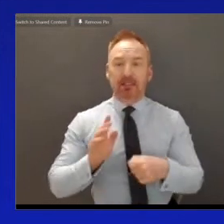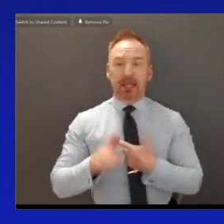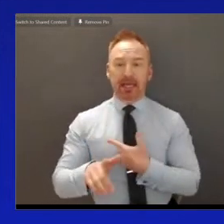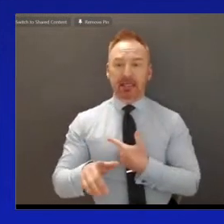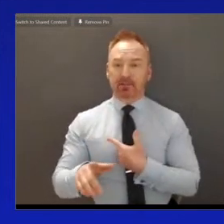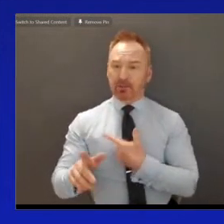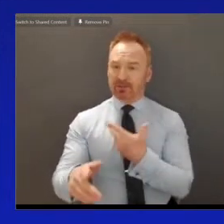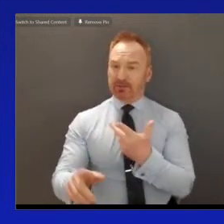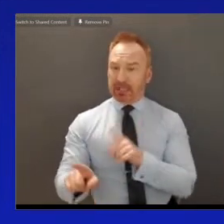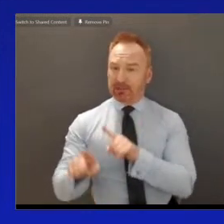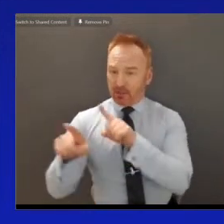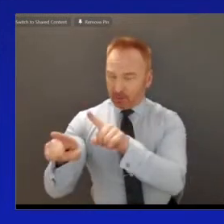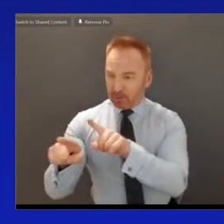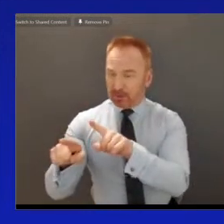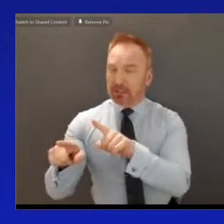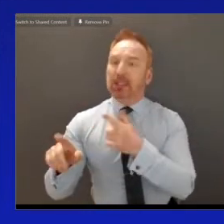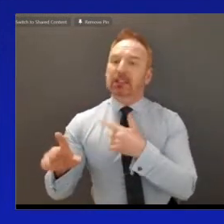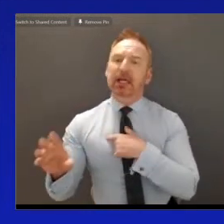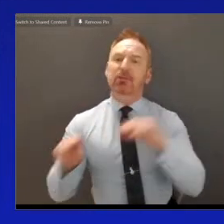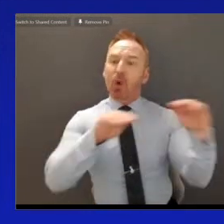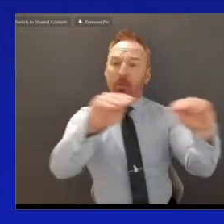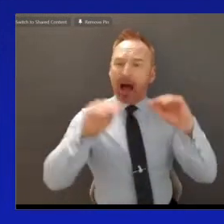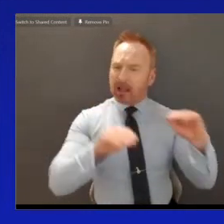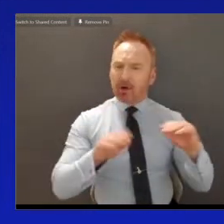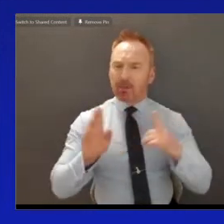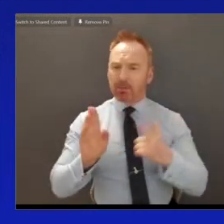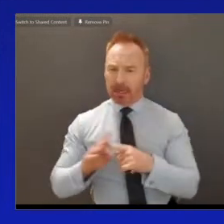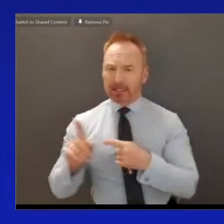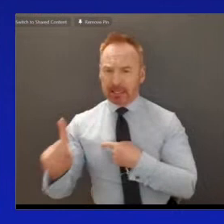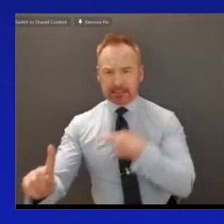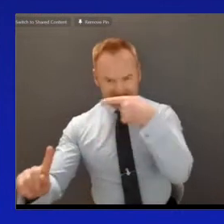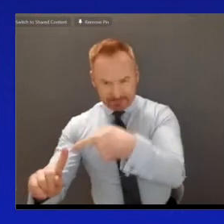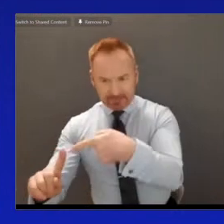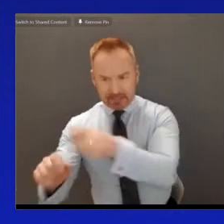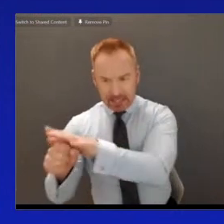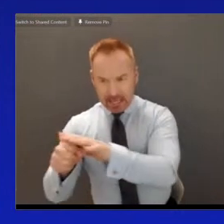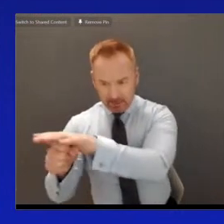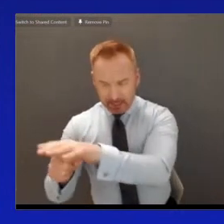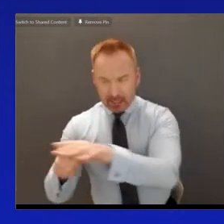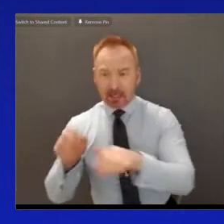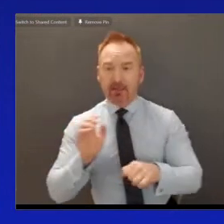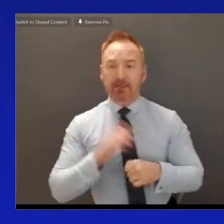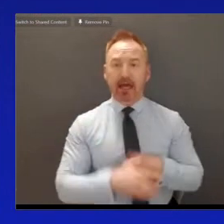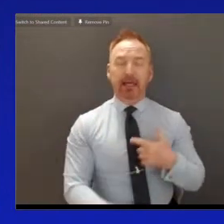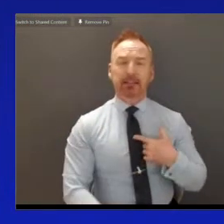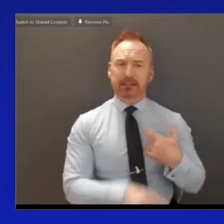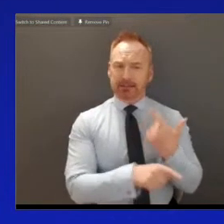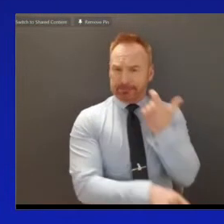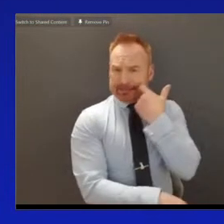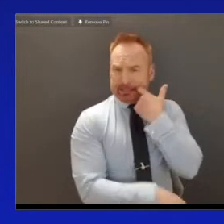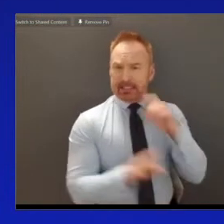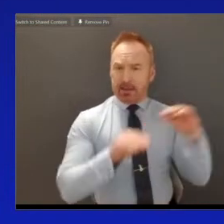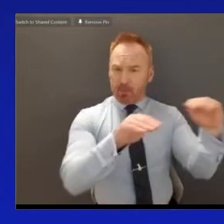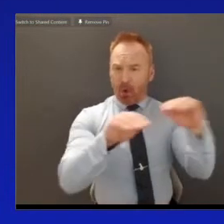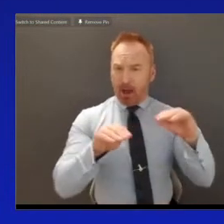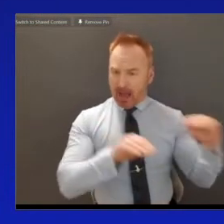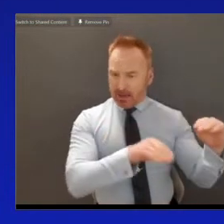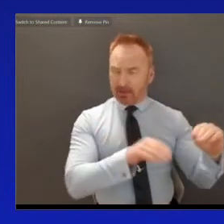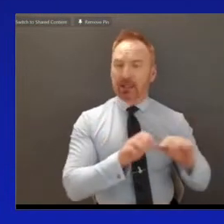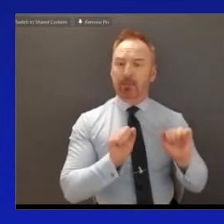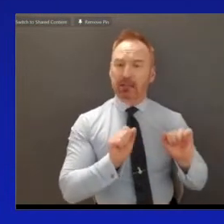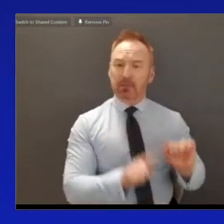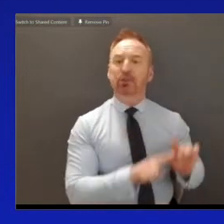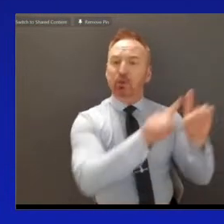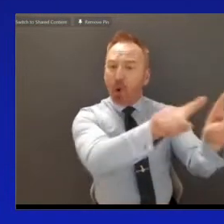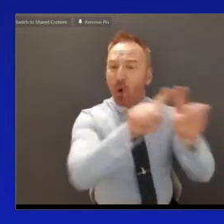this is where some of the mobile processes that Mr. DeMonte described will come into play. So